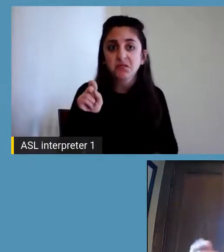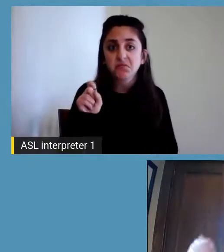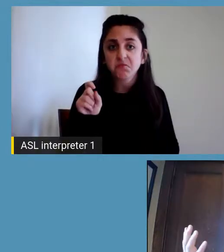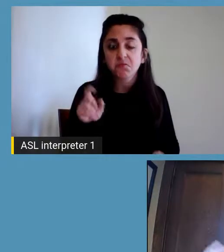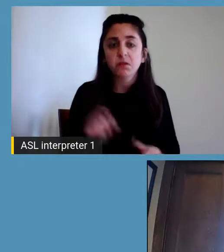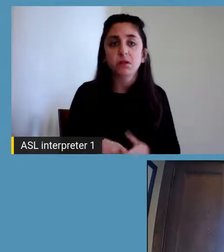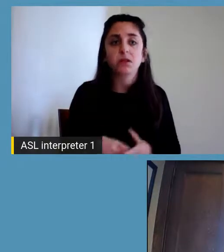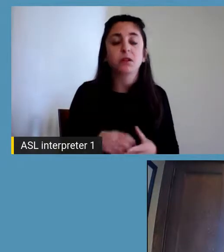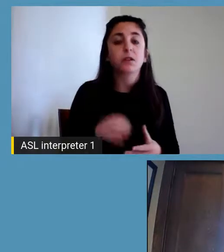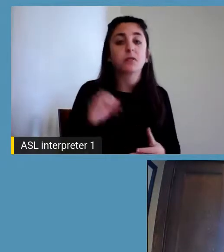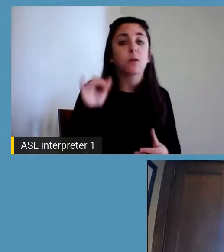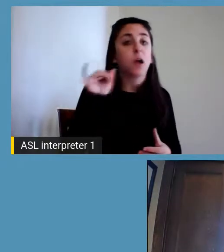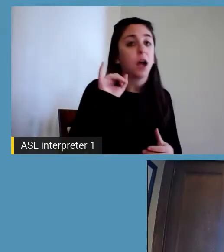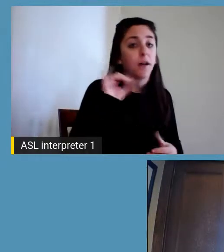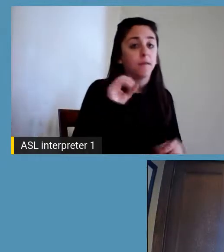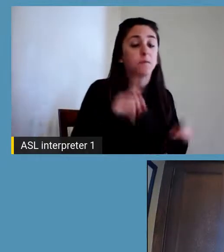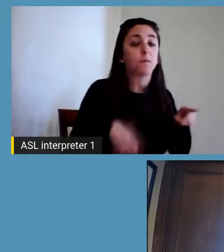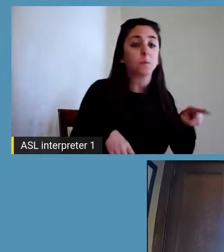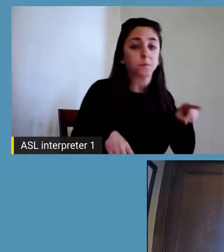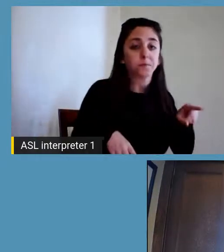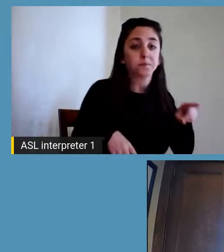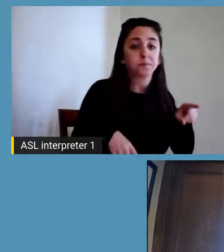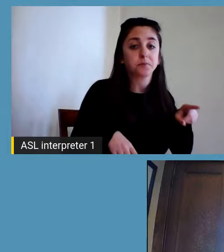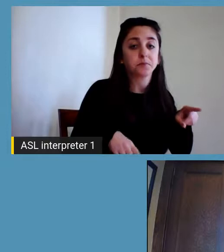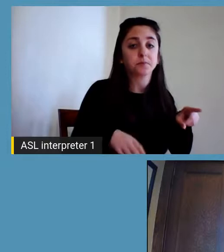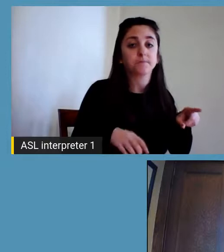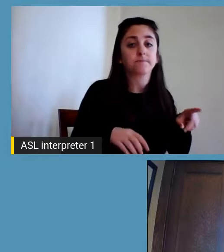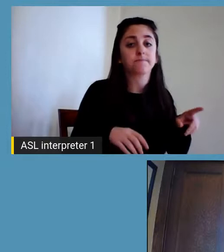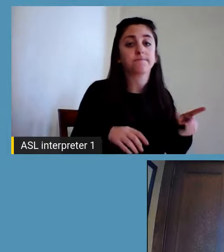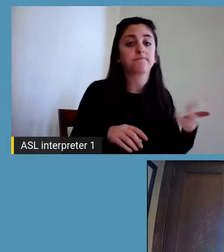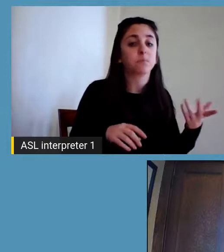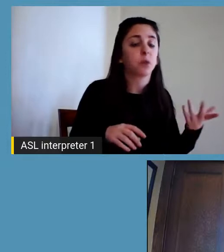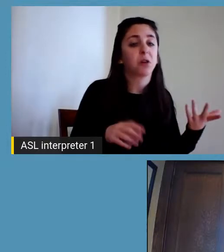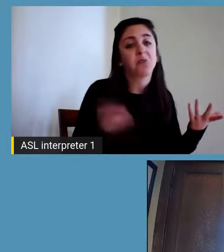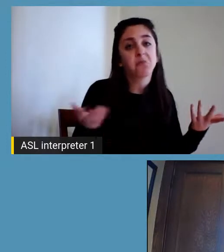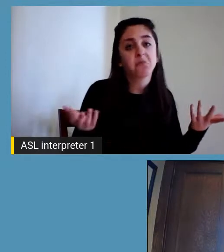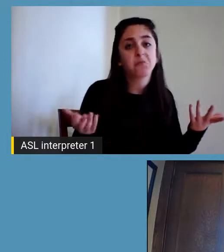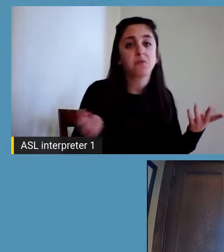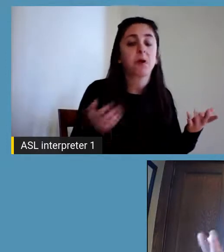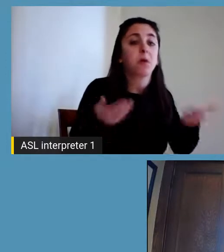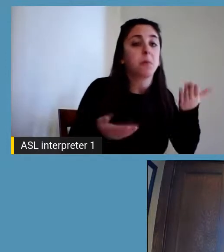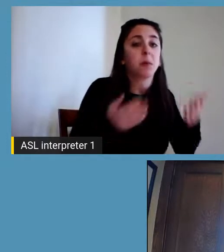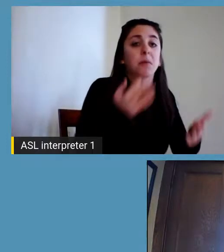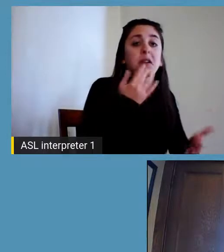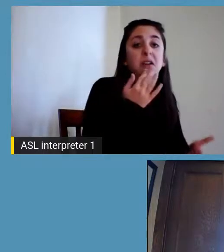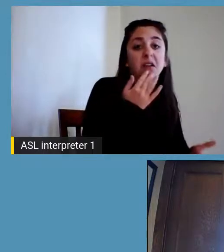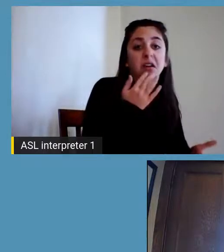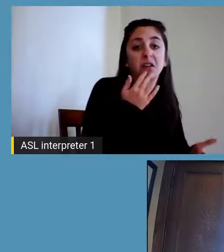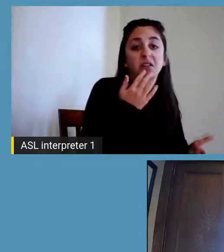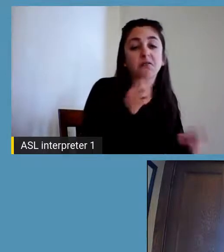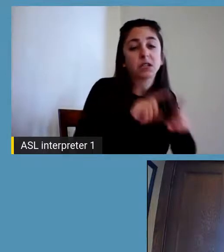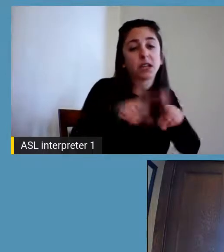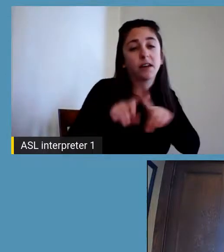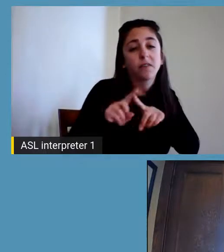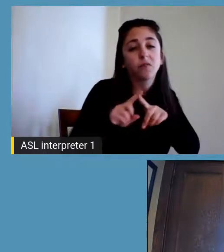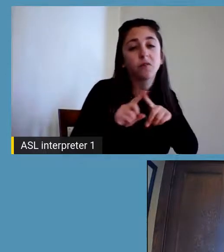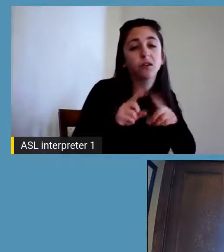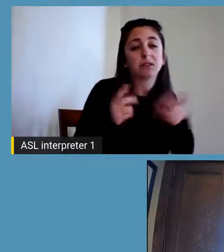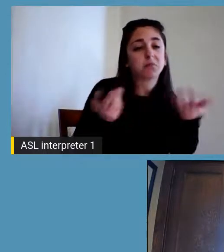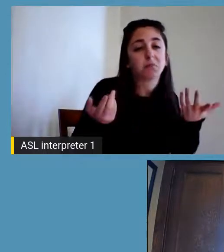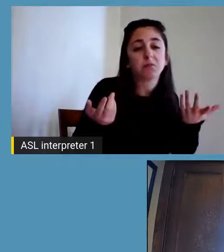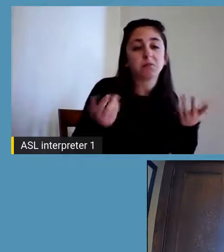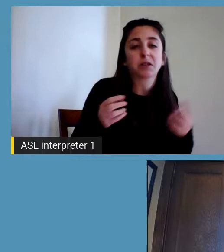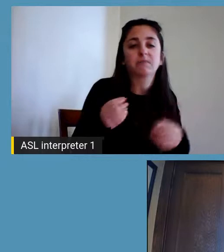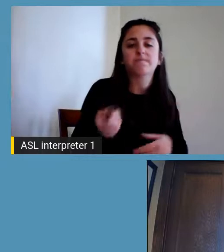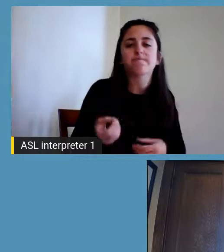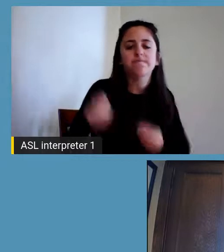get a lot more, I'm imagining, pixelation and that type of thing, and maybe the color isn't as good. I'm putting words in your mouth. You tell me, though,